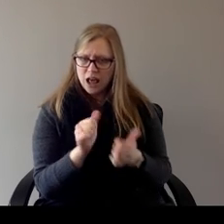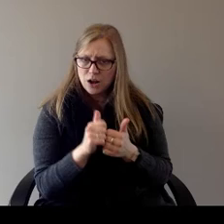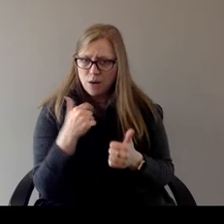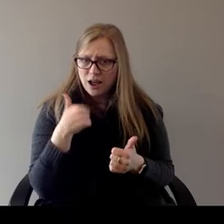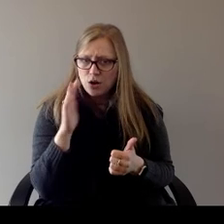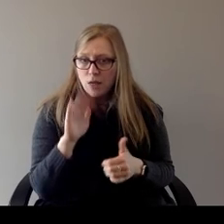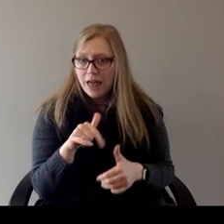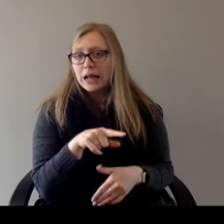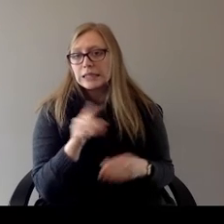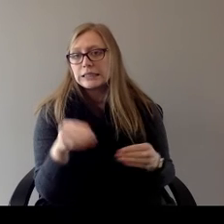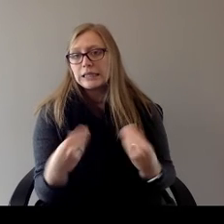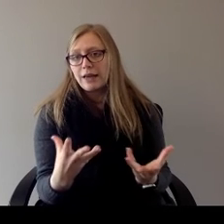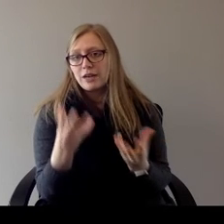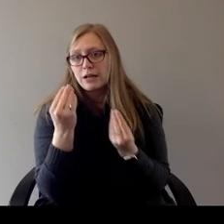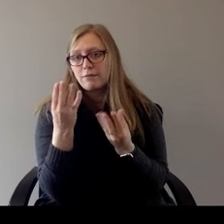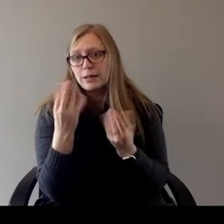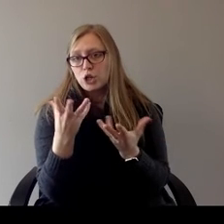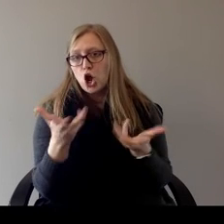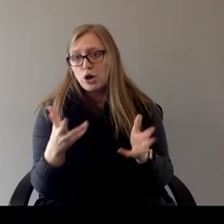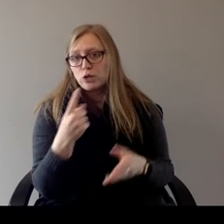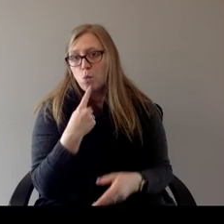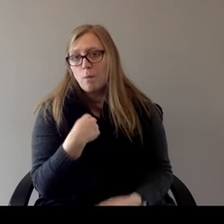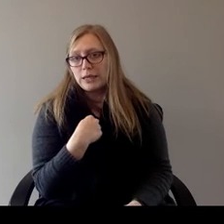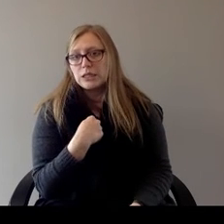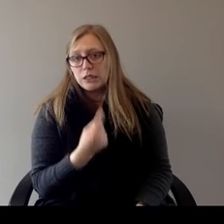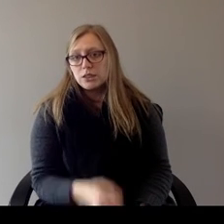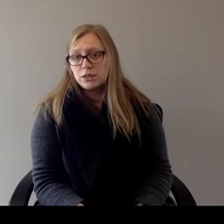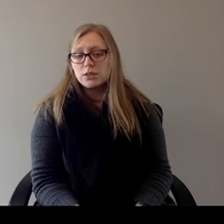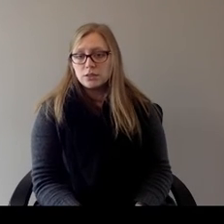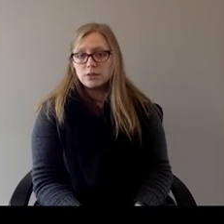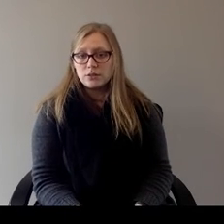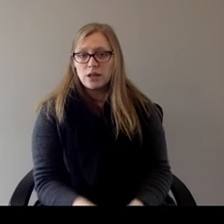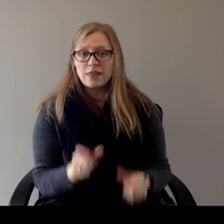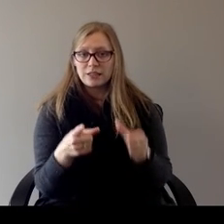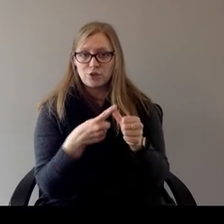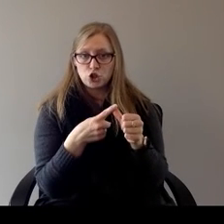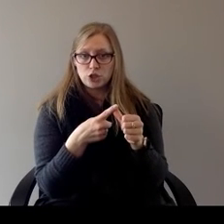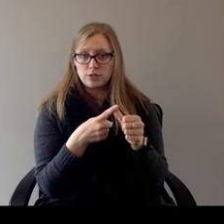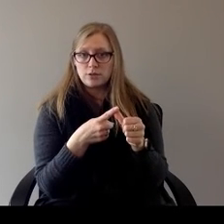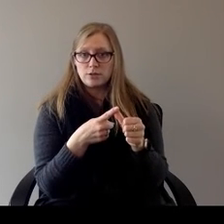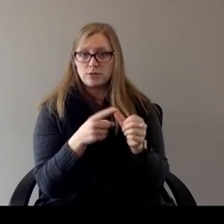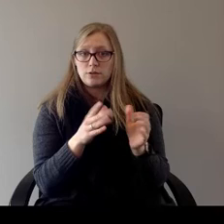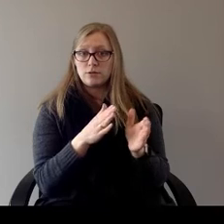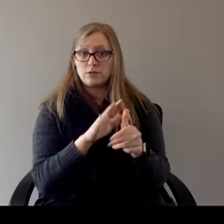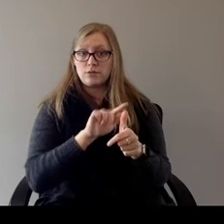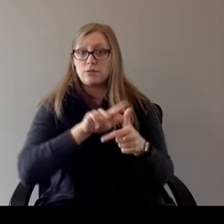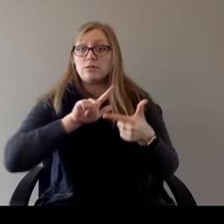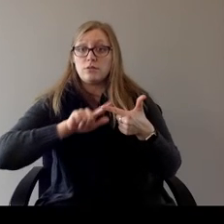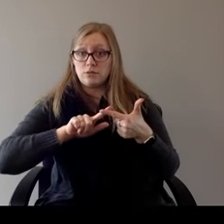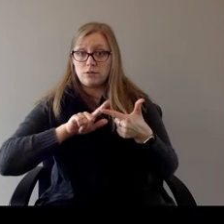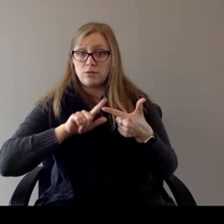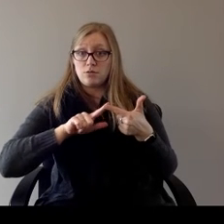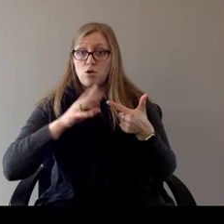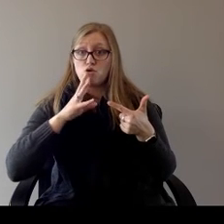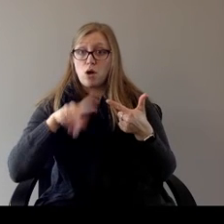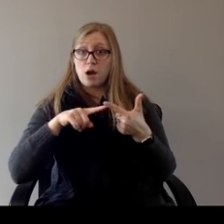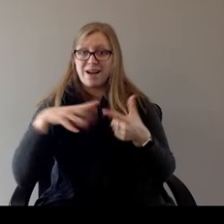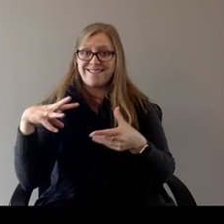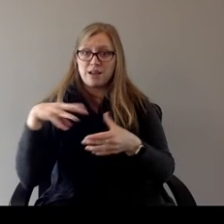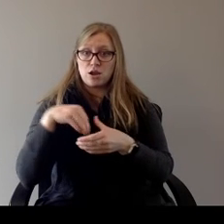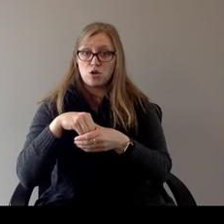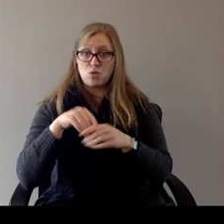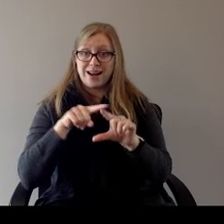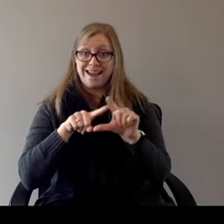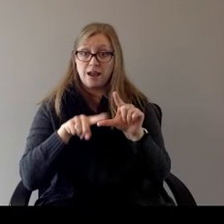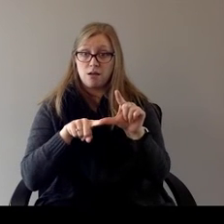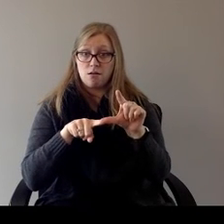given. So that's the first side. Then let's talk about the angle that's the included angle. So